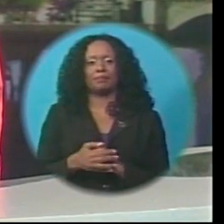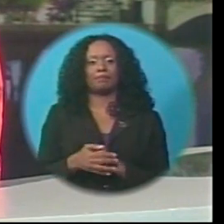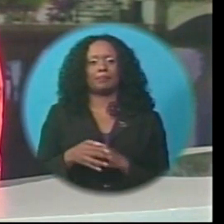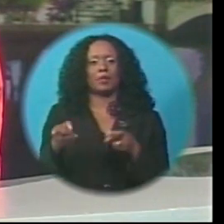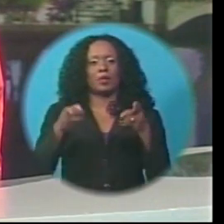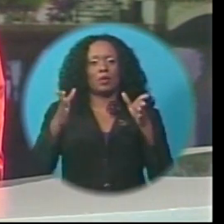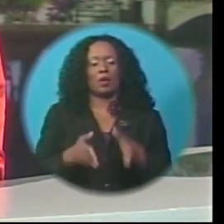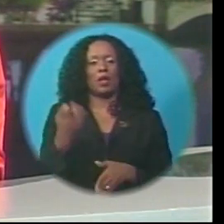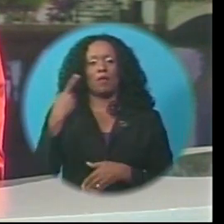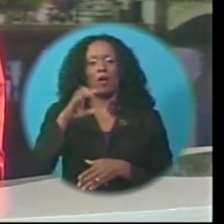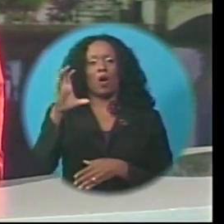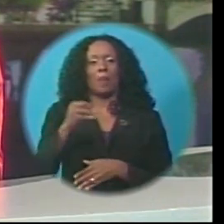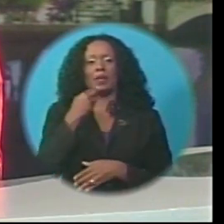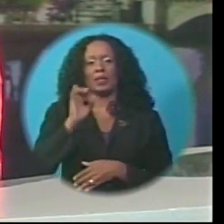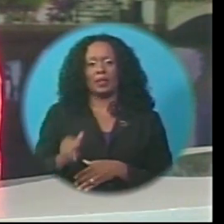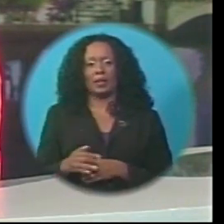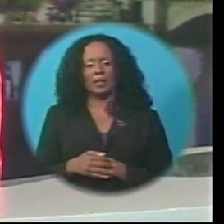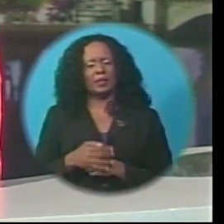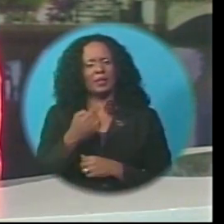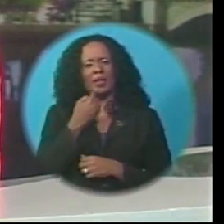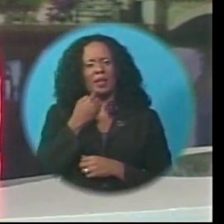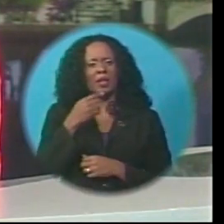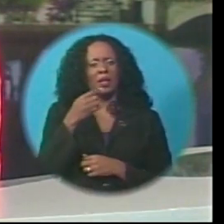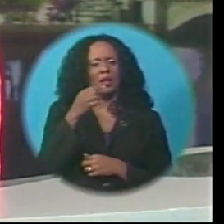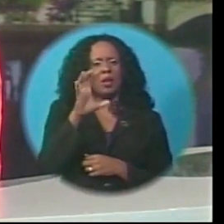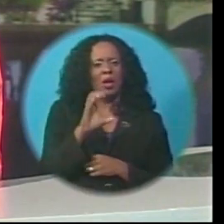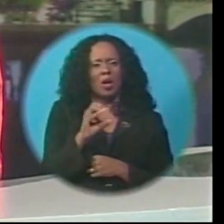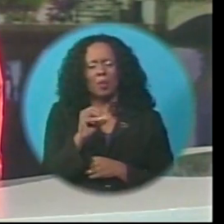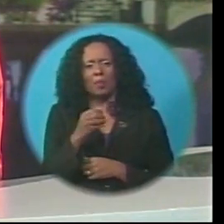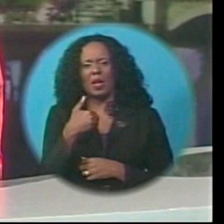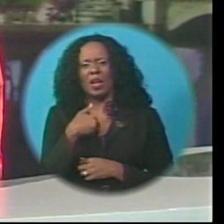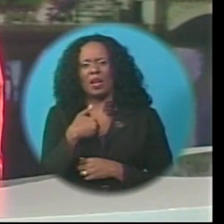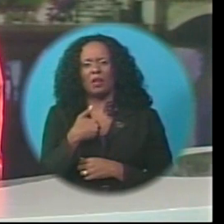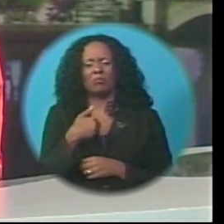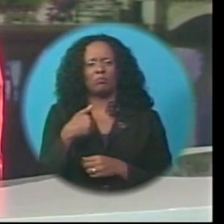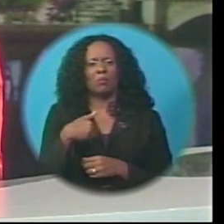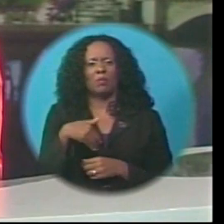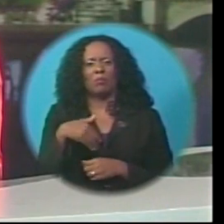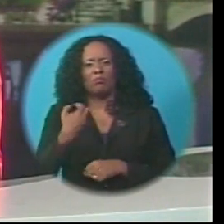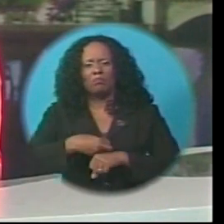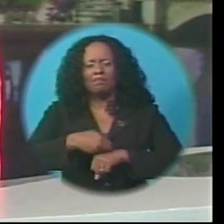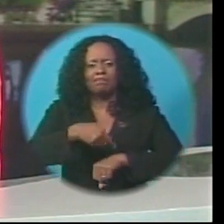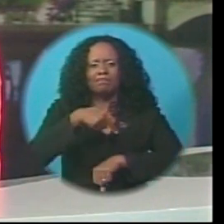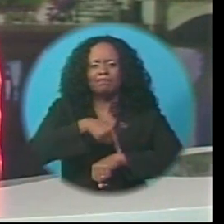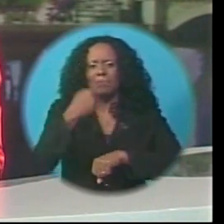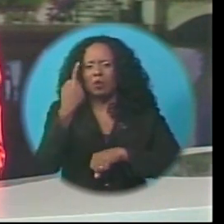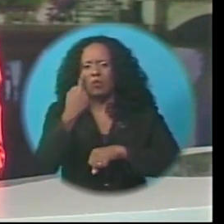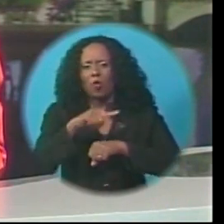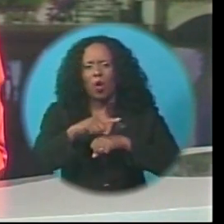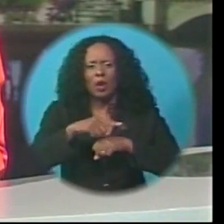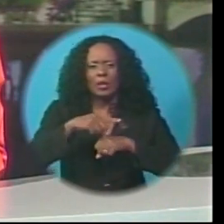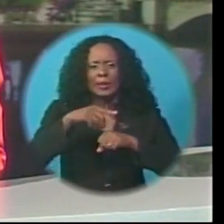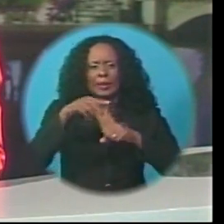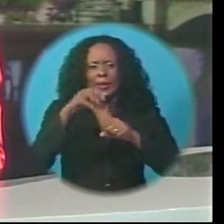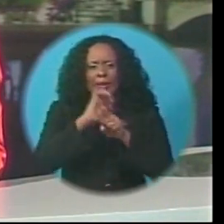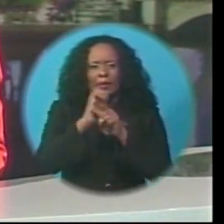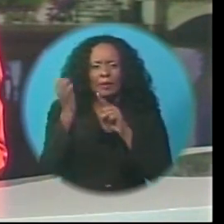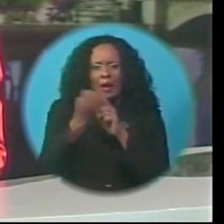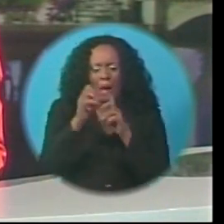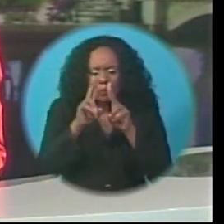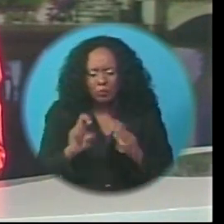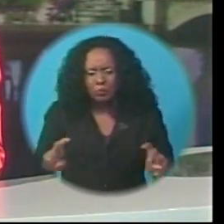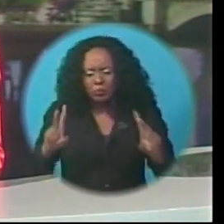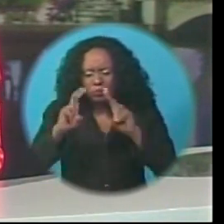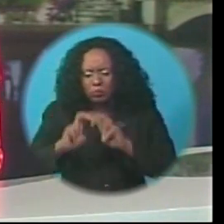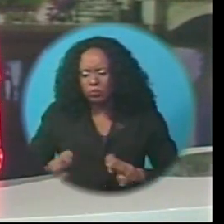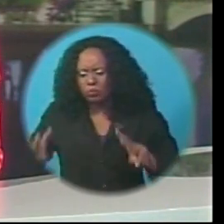Roger Blackman. He says the company went through an extensive period of environmental impact assessment over a number of years,